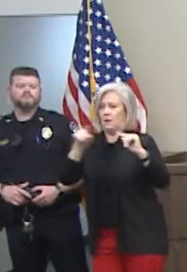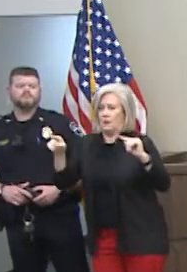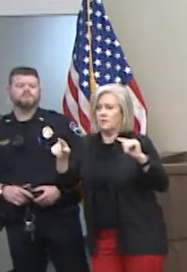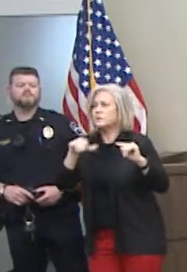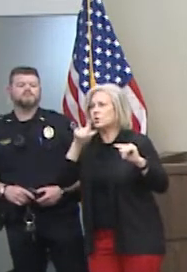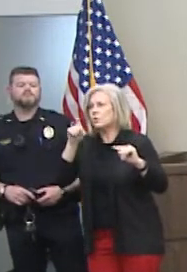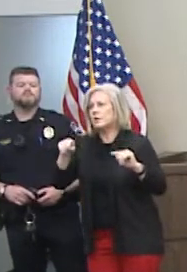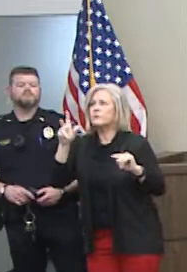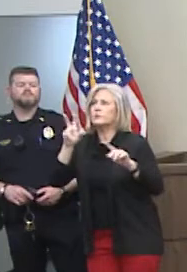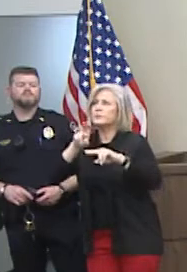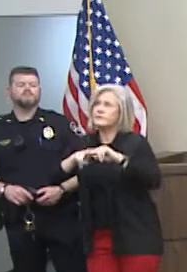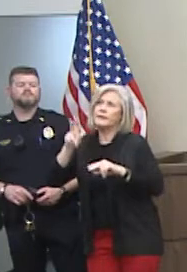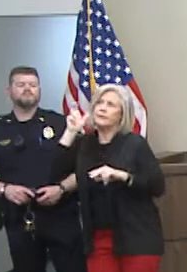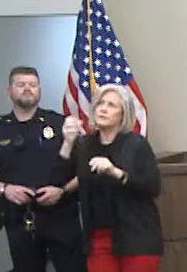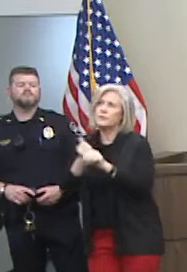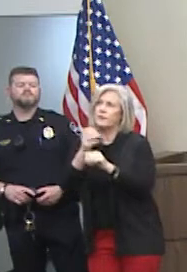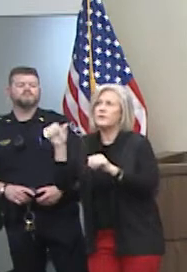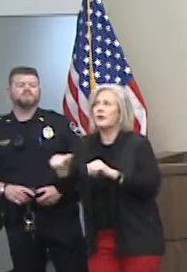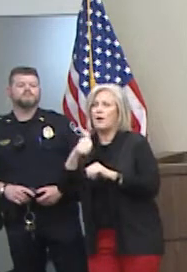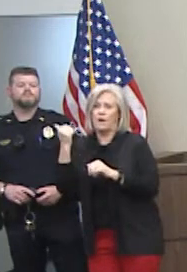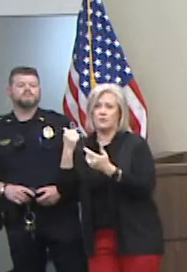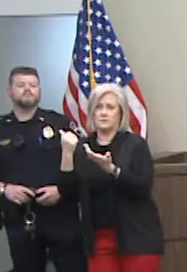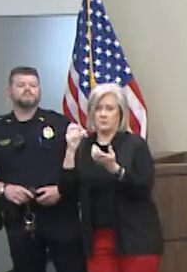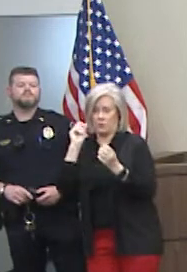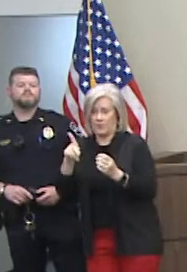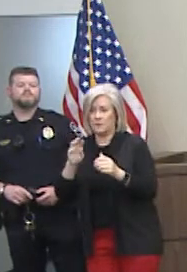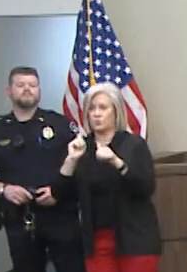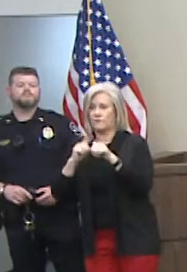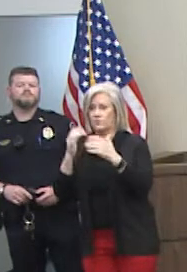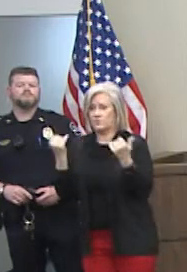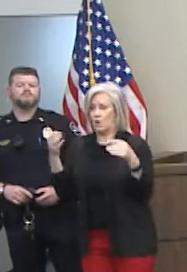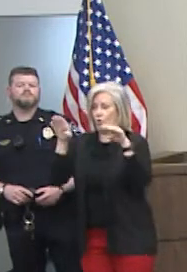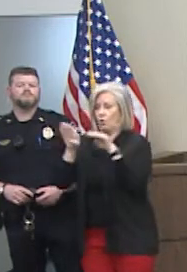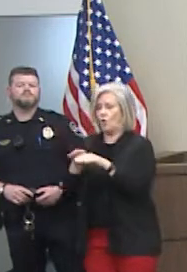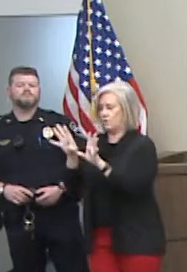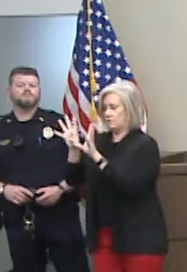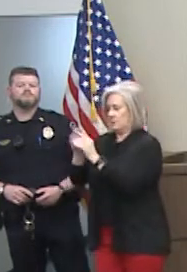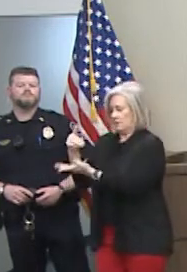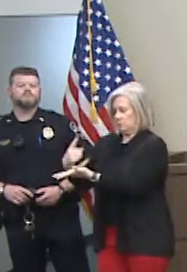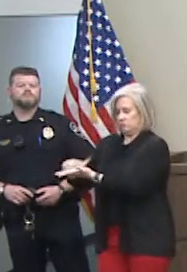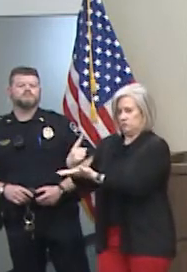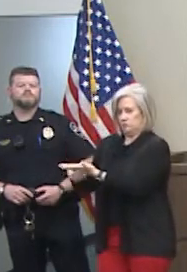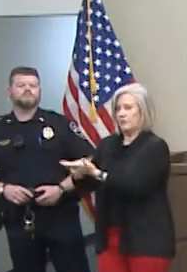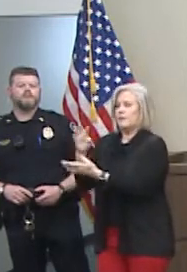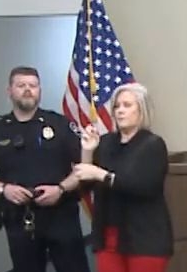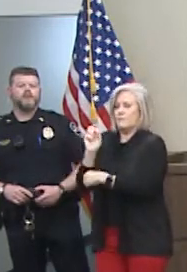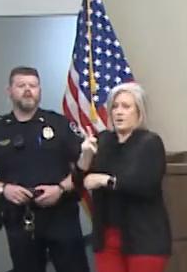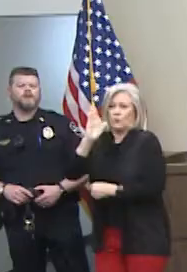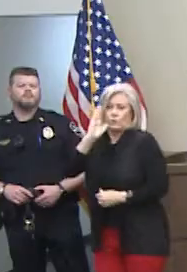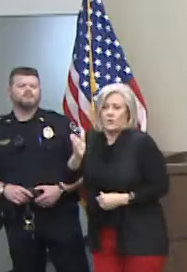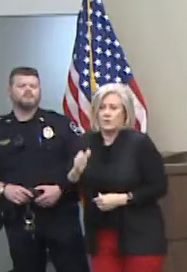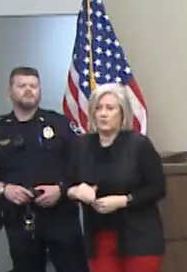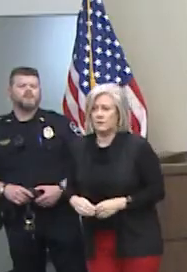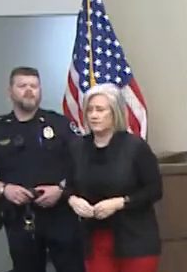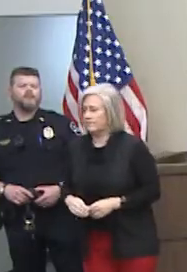other matters. And we'll take that up when we come out of closed session. All right? And with that, we'll go into closed session. Thank you.